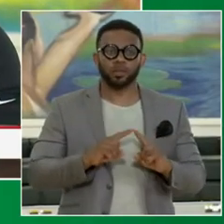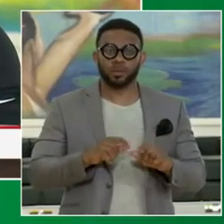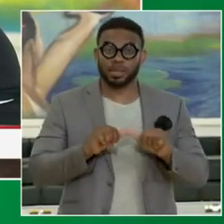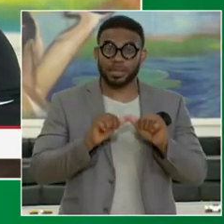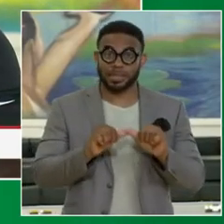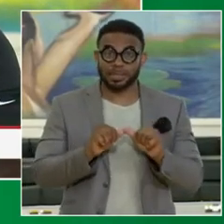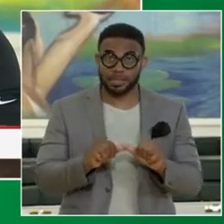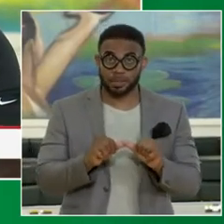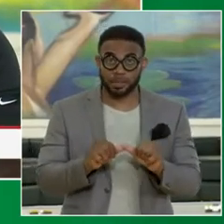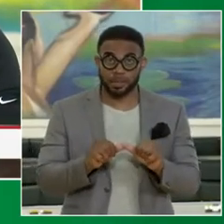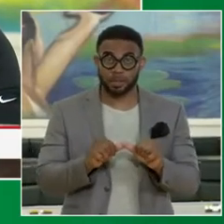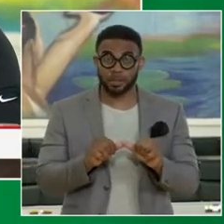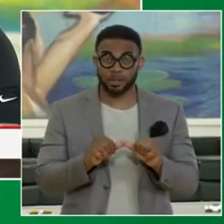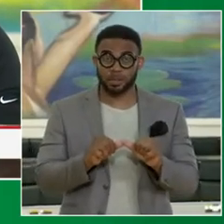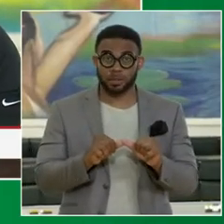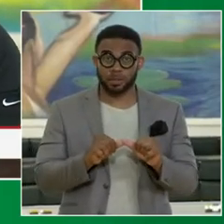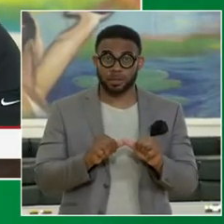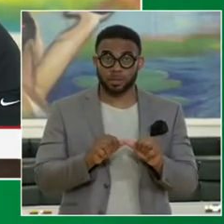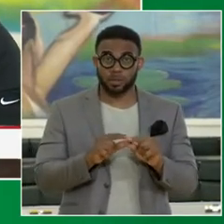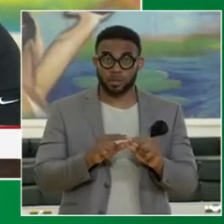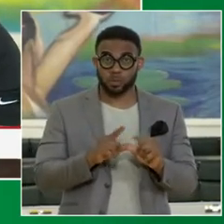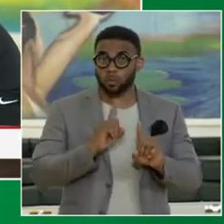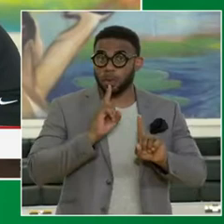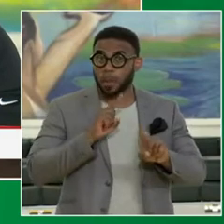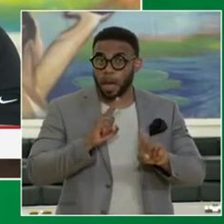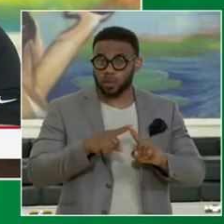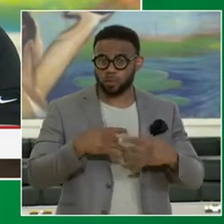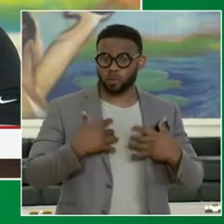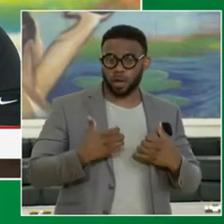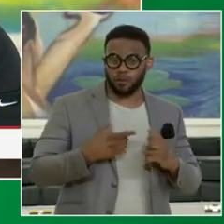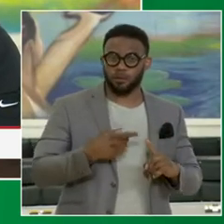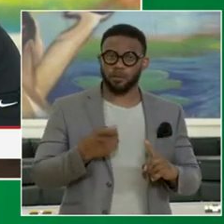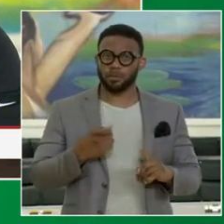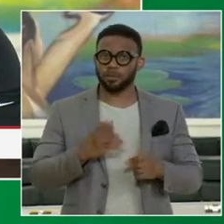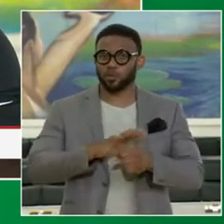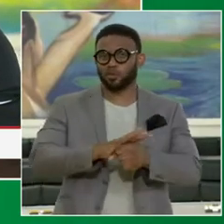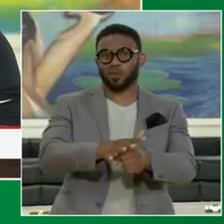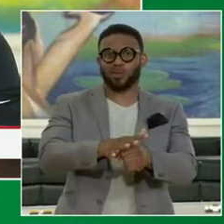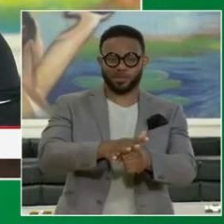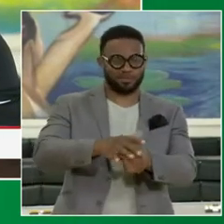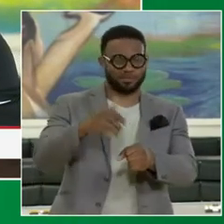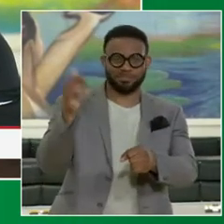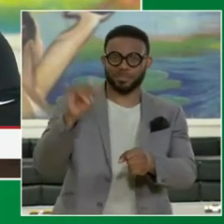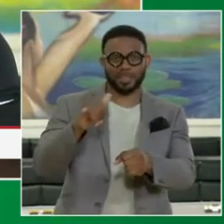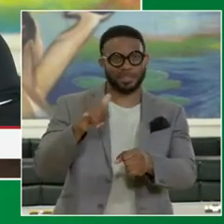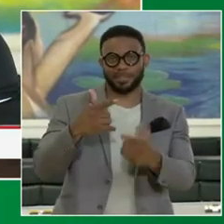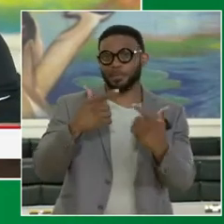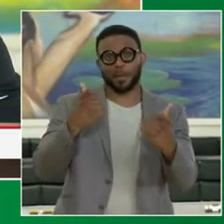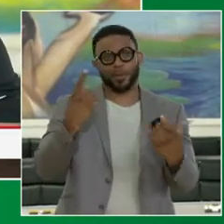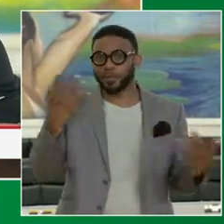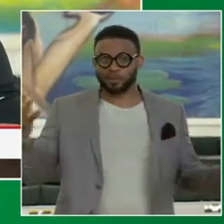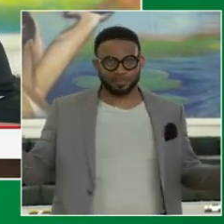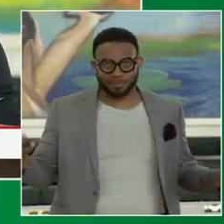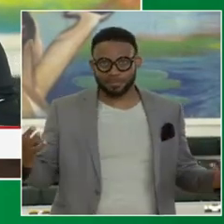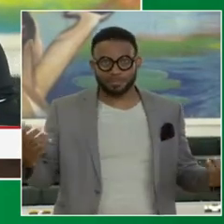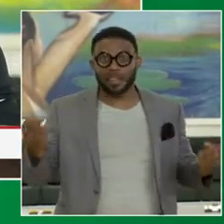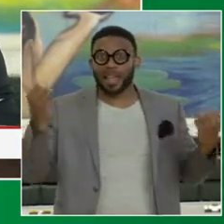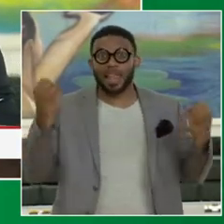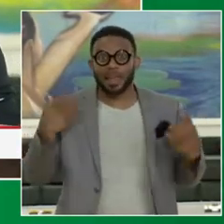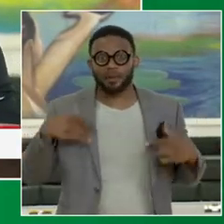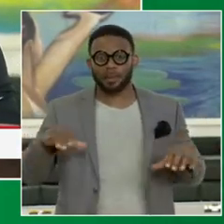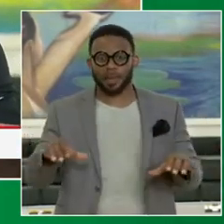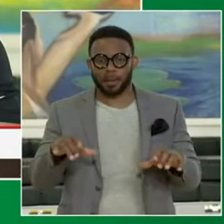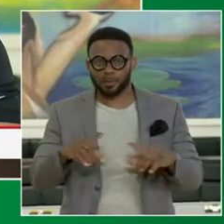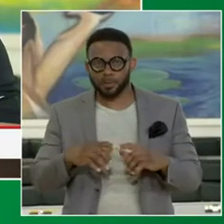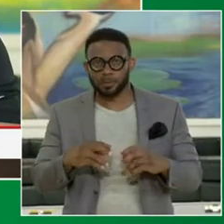continue to respond to and recover from the coronavirus. That's a major one. And a lot of what we've